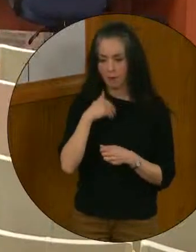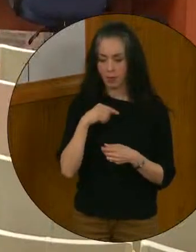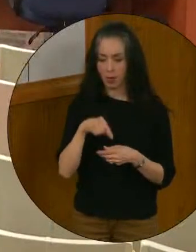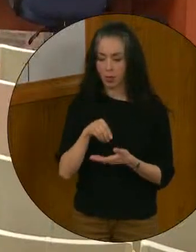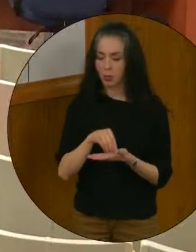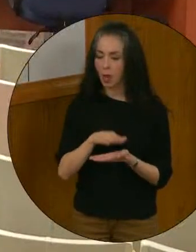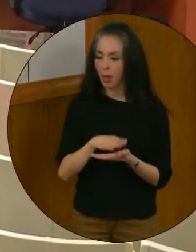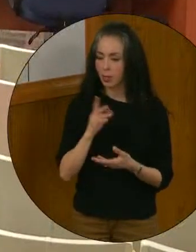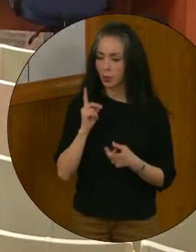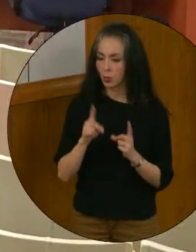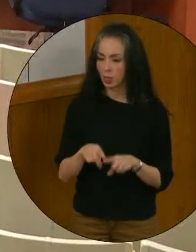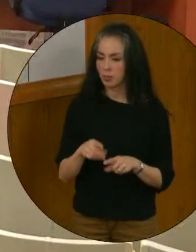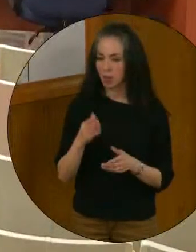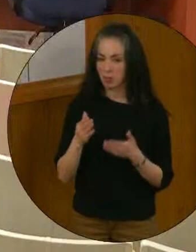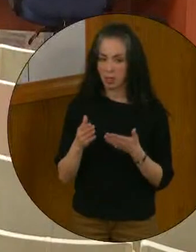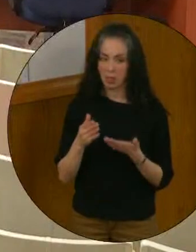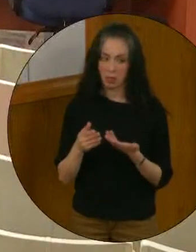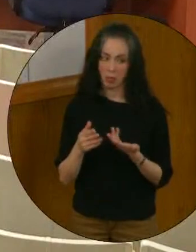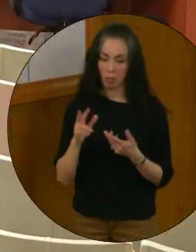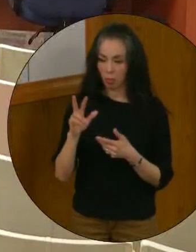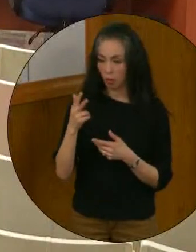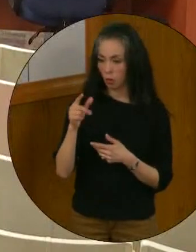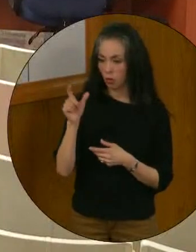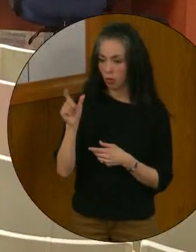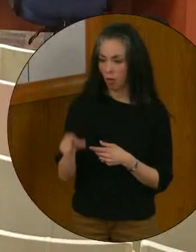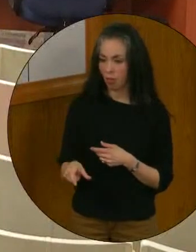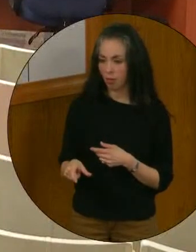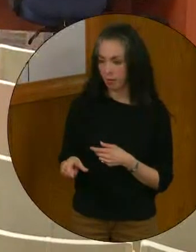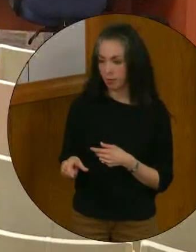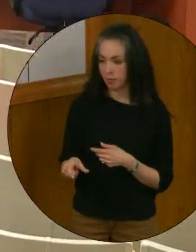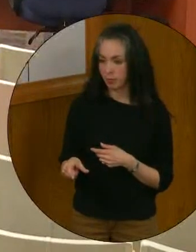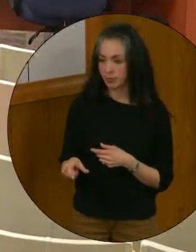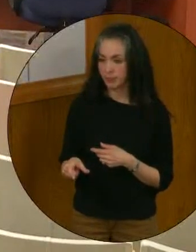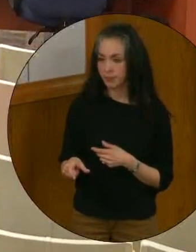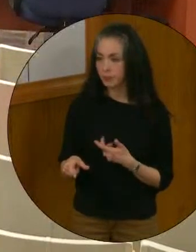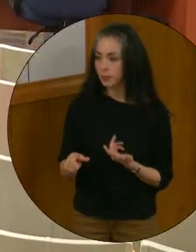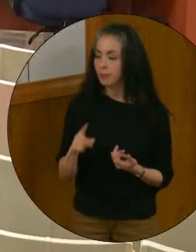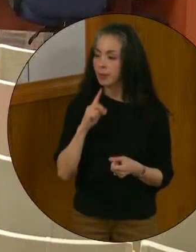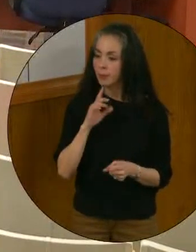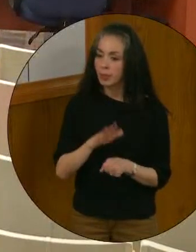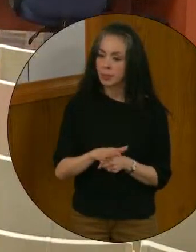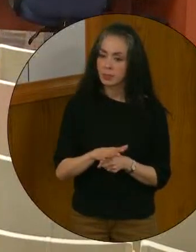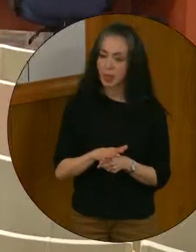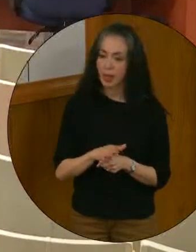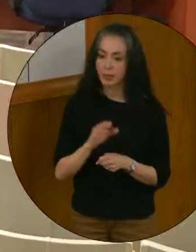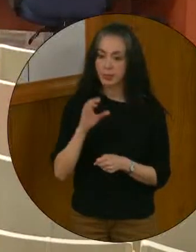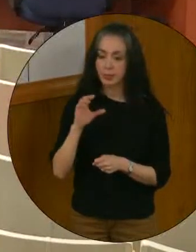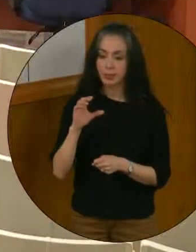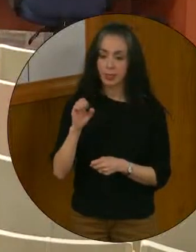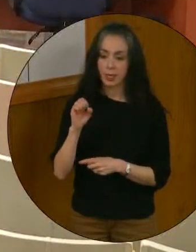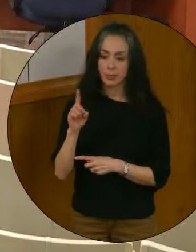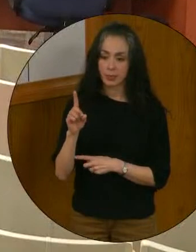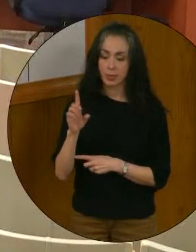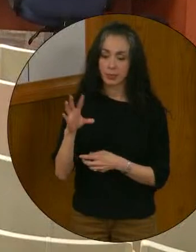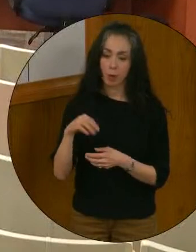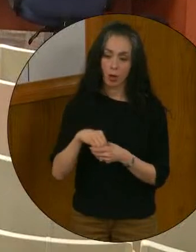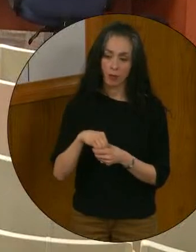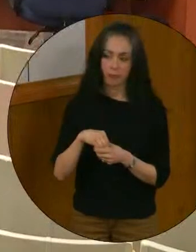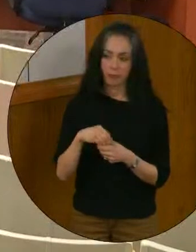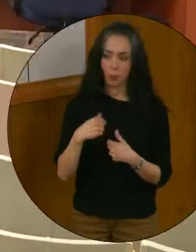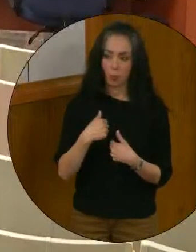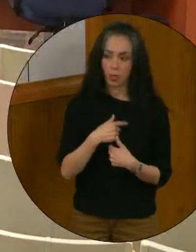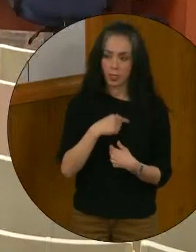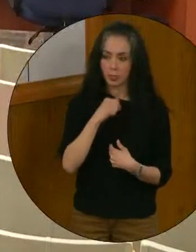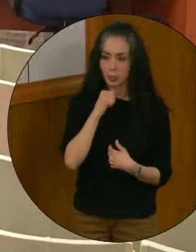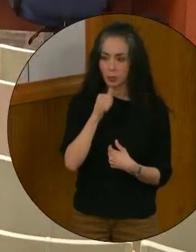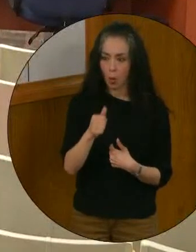that I think that maybe you put that in a third column, like committees that CCSD is a part of, we just don't run